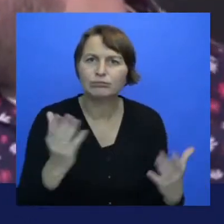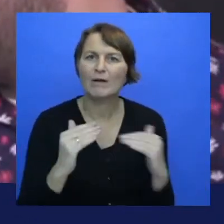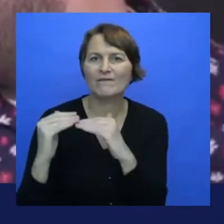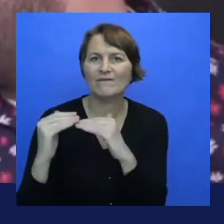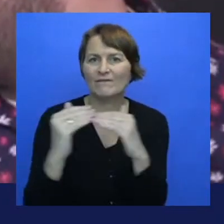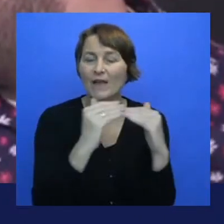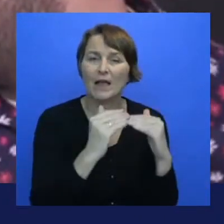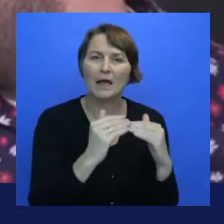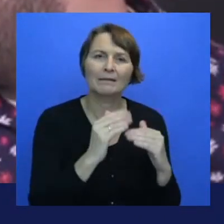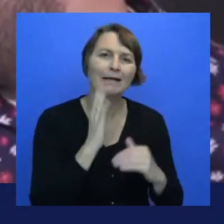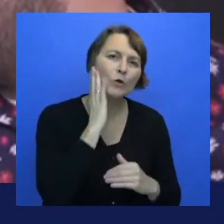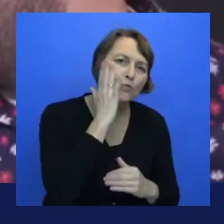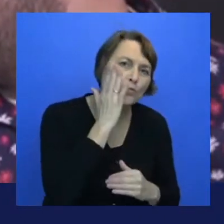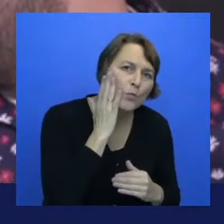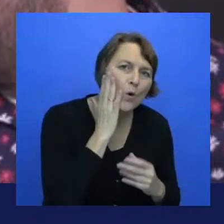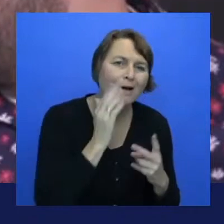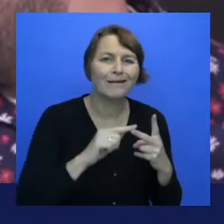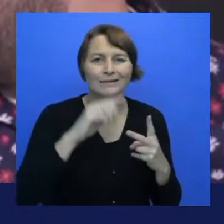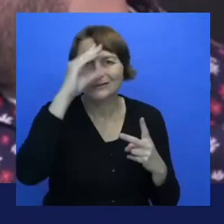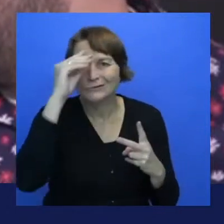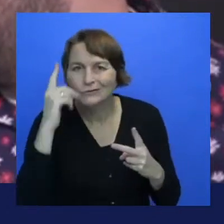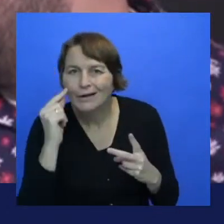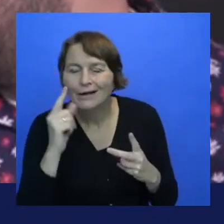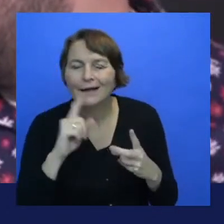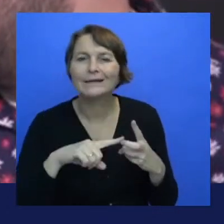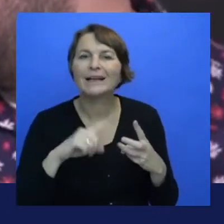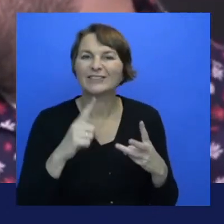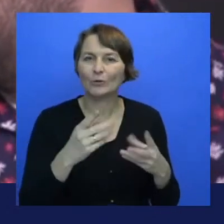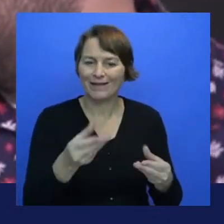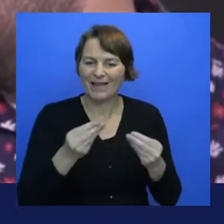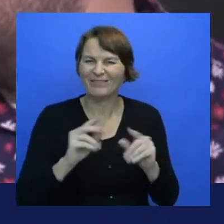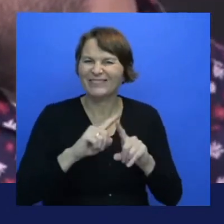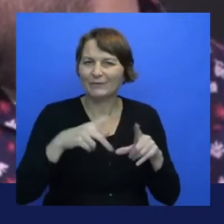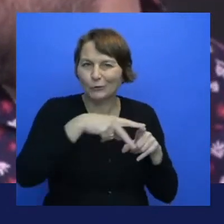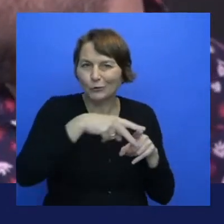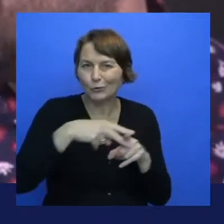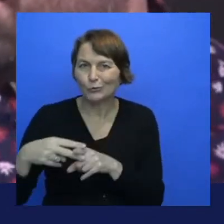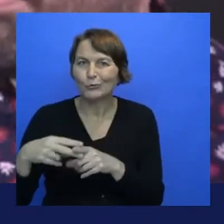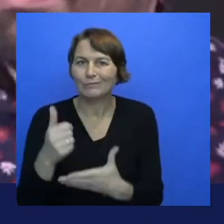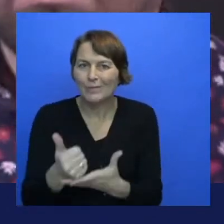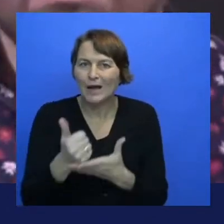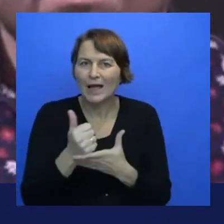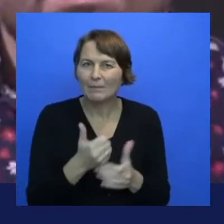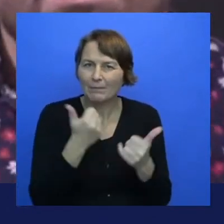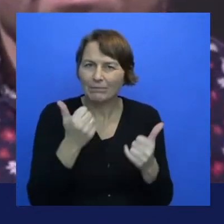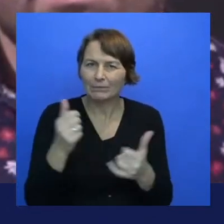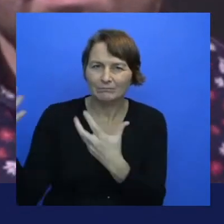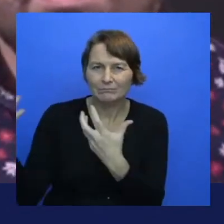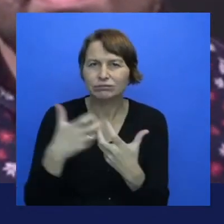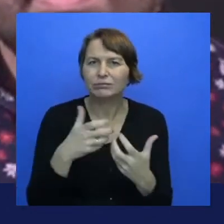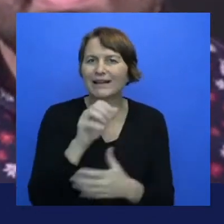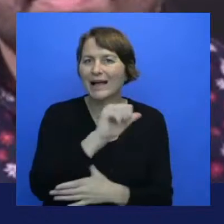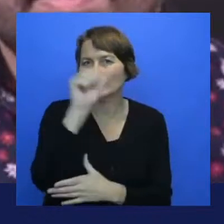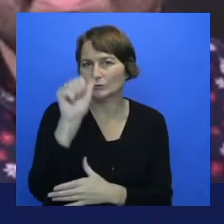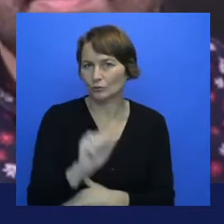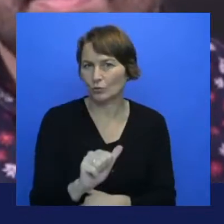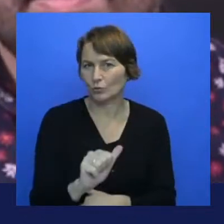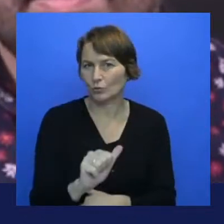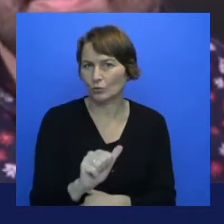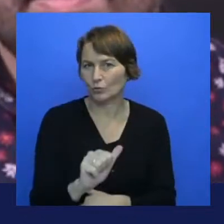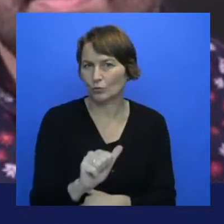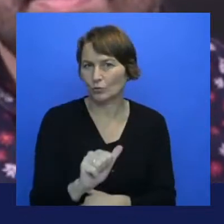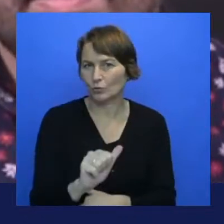that we've come out with, things like Fair Learn and Interpret ML, which are directly integrated into Azure Machine Learning to evaluate the different models that they have and